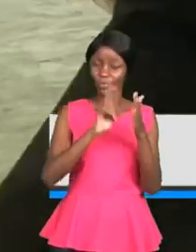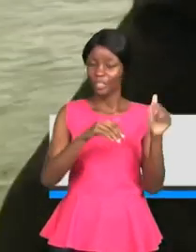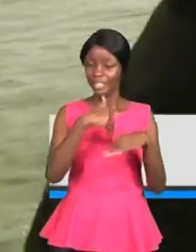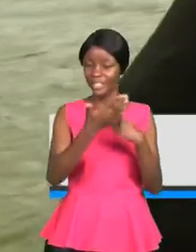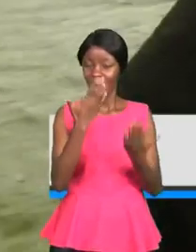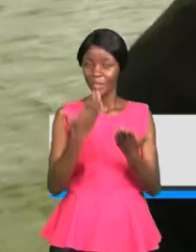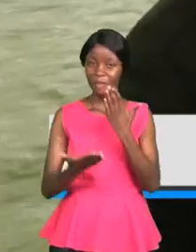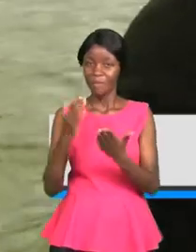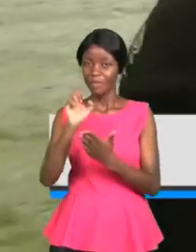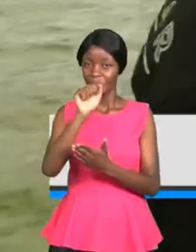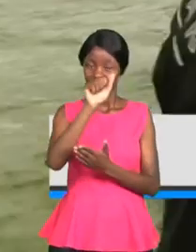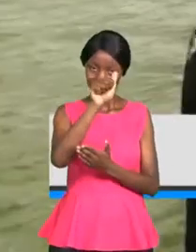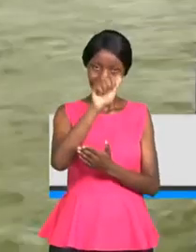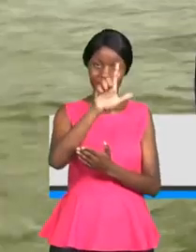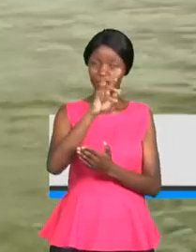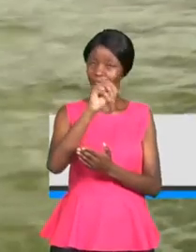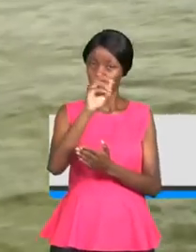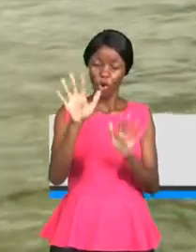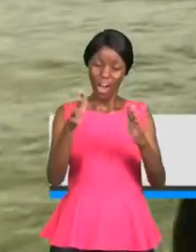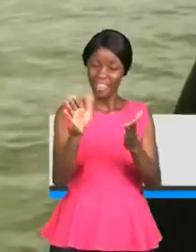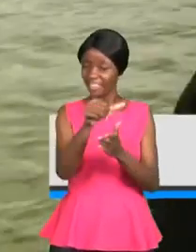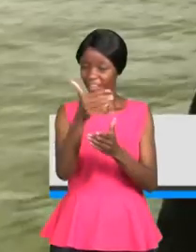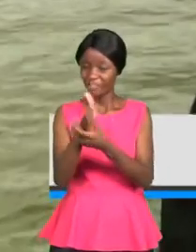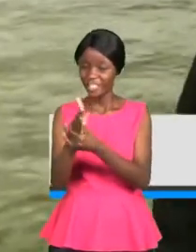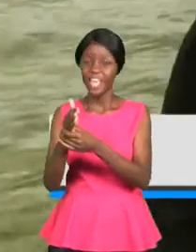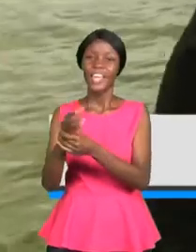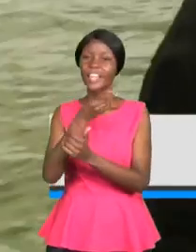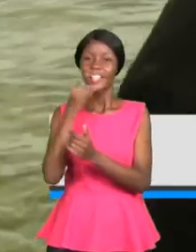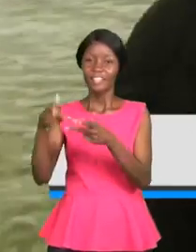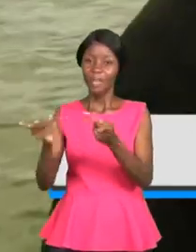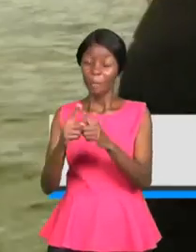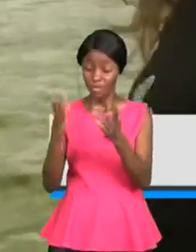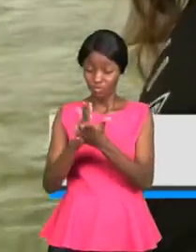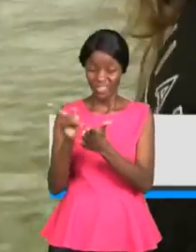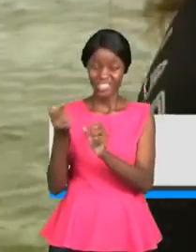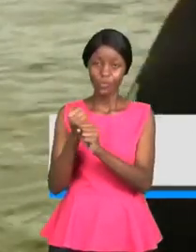desert. A lot of them laughed, but we've proved that it works very well.